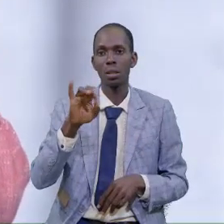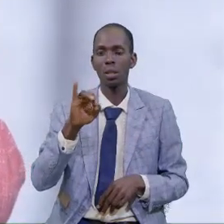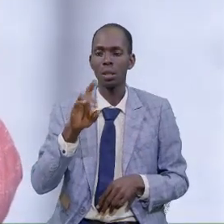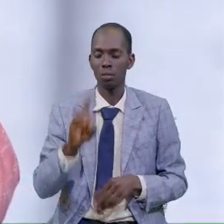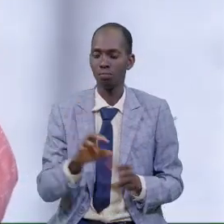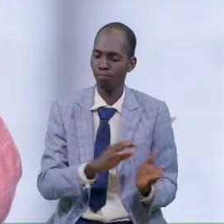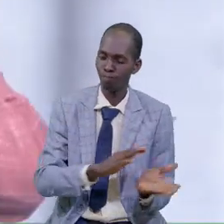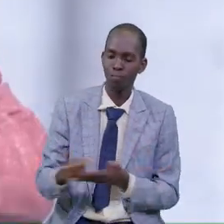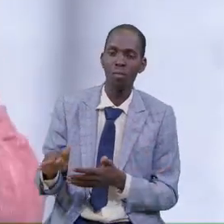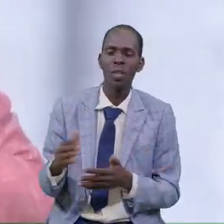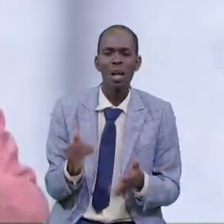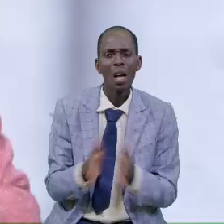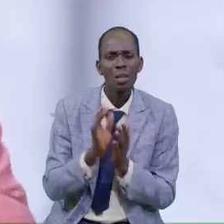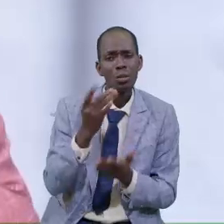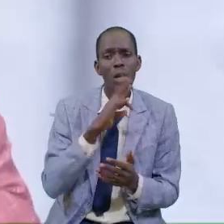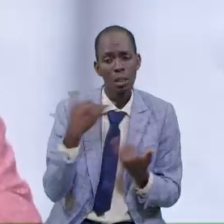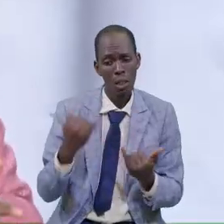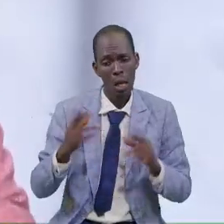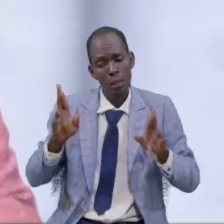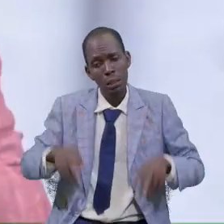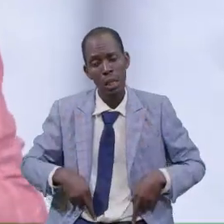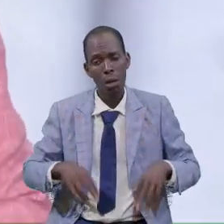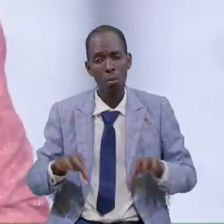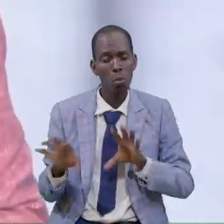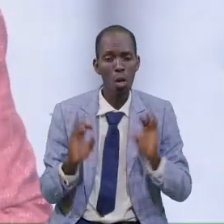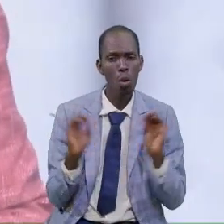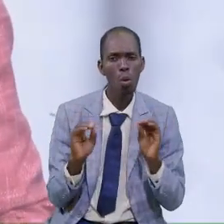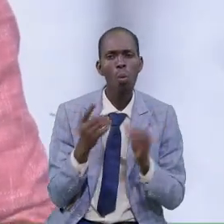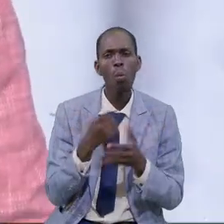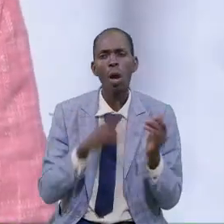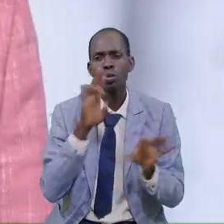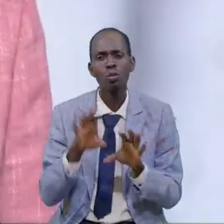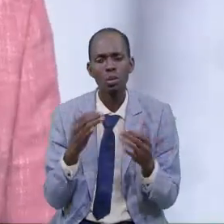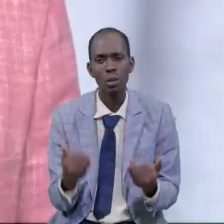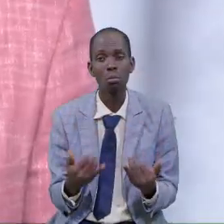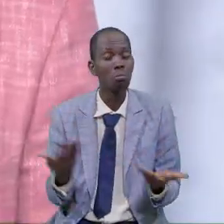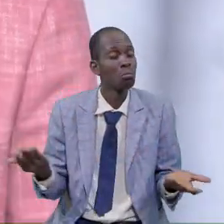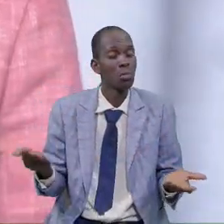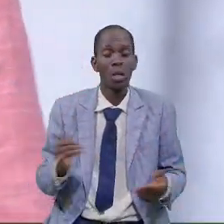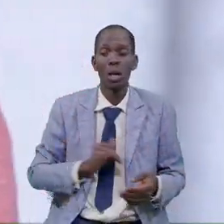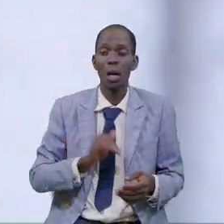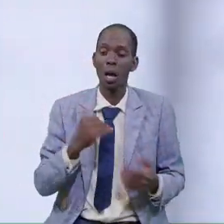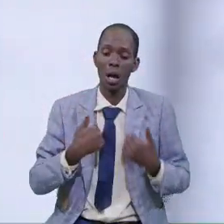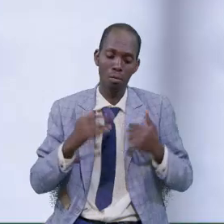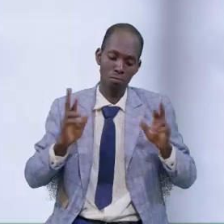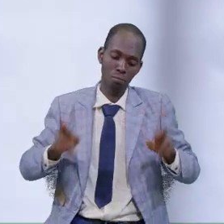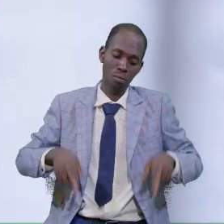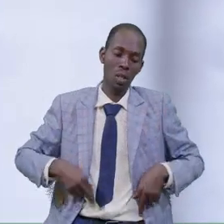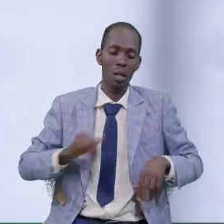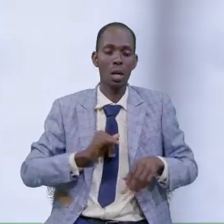now? I don't know yet. I'm retired. I'm in the cooler. You come out today of that cooler.